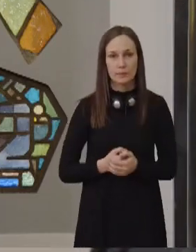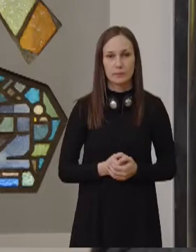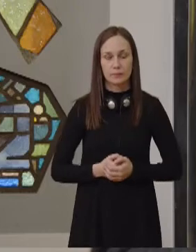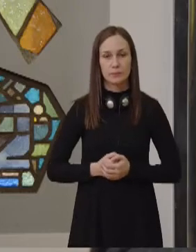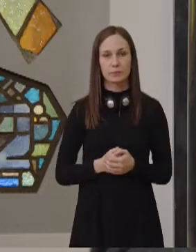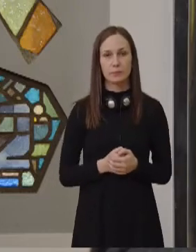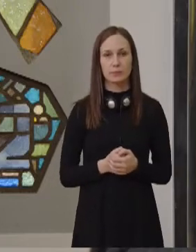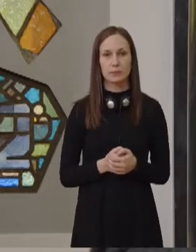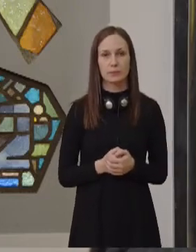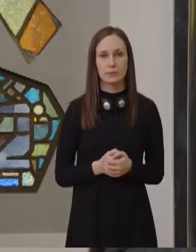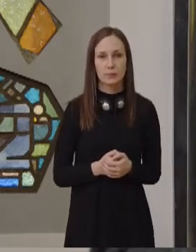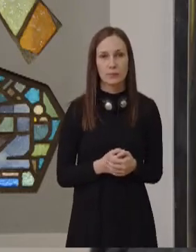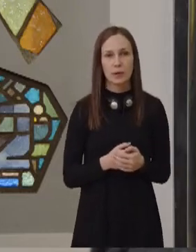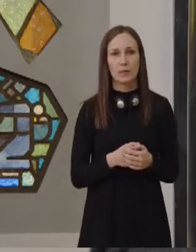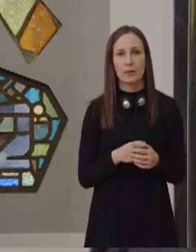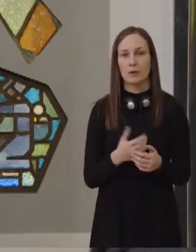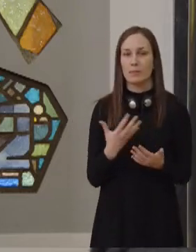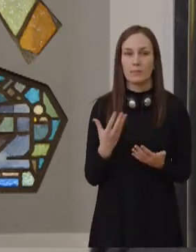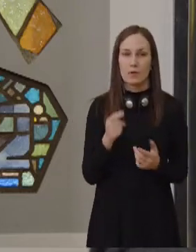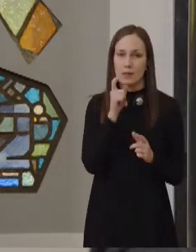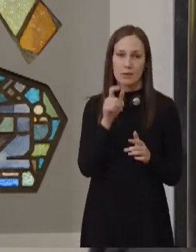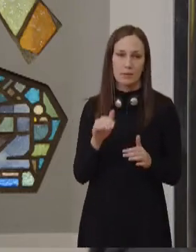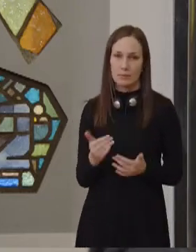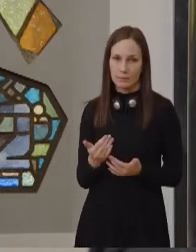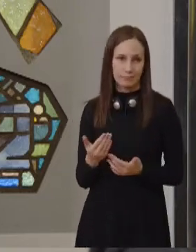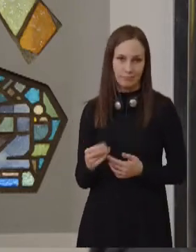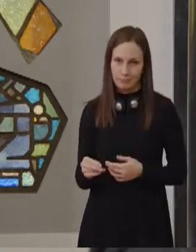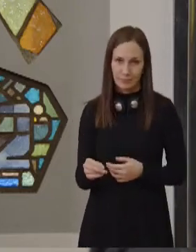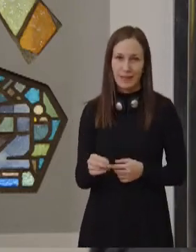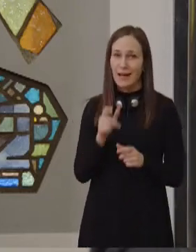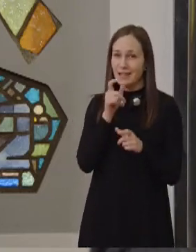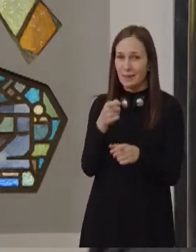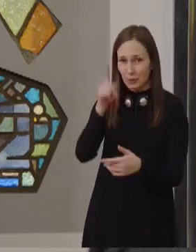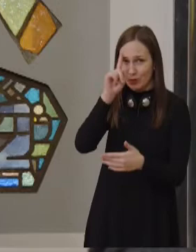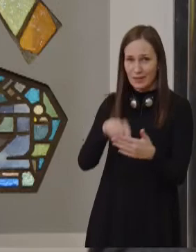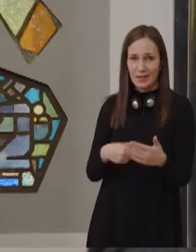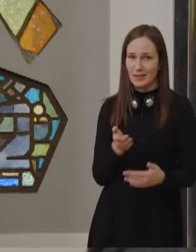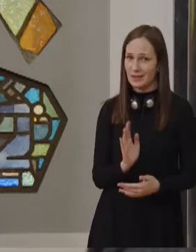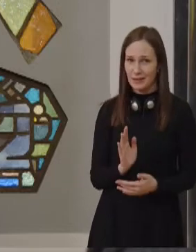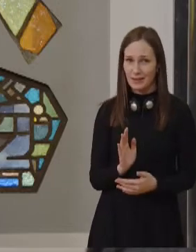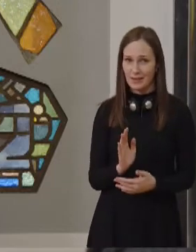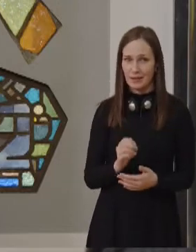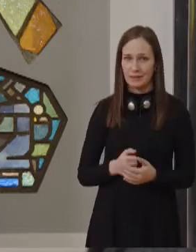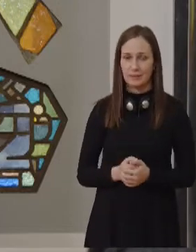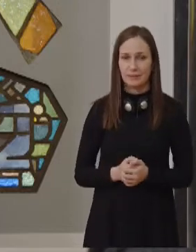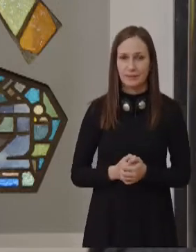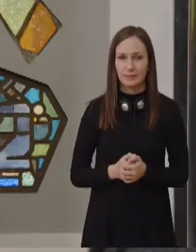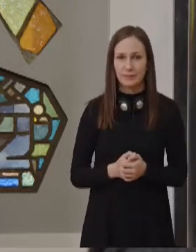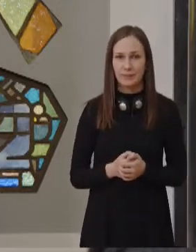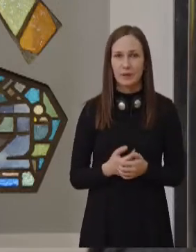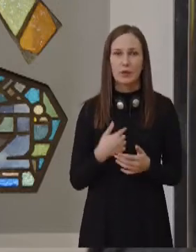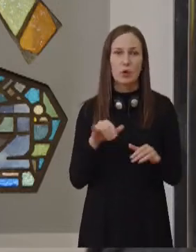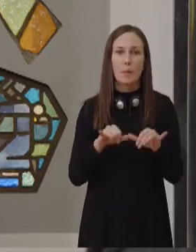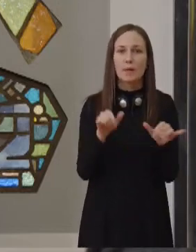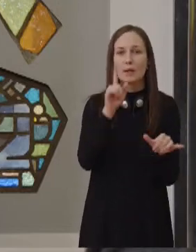question. My answer would be very brief. No, it is not normal, but I guess this is not the answer that the person